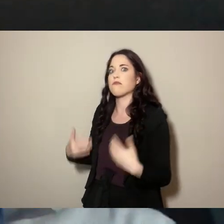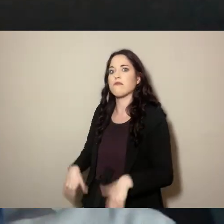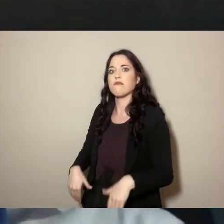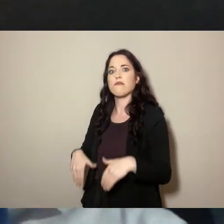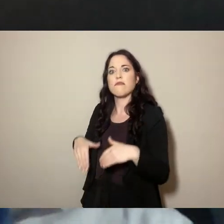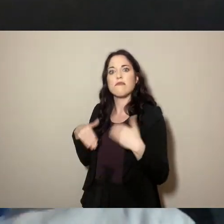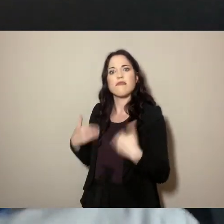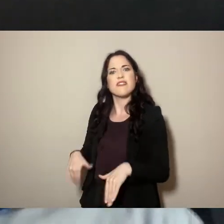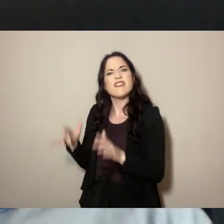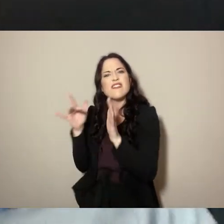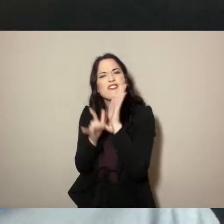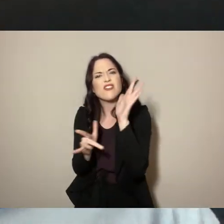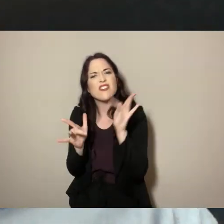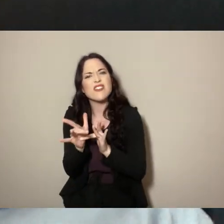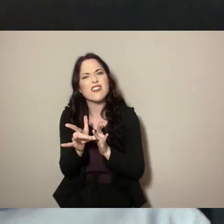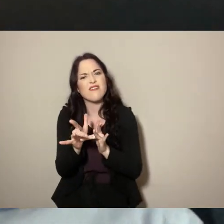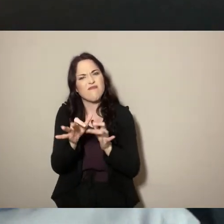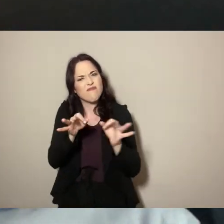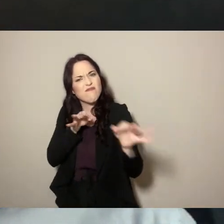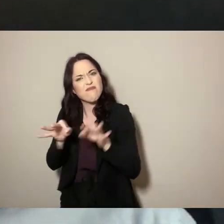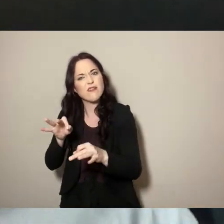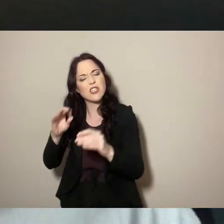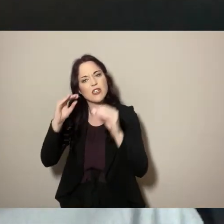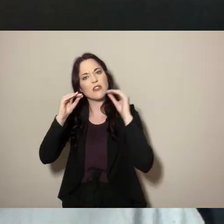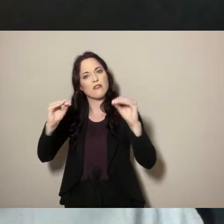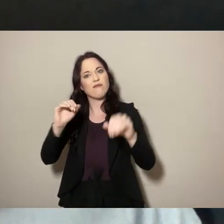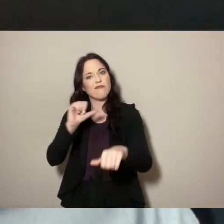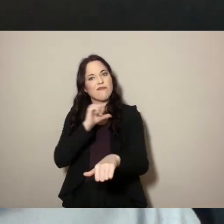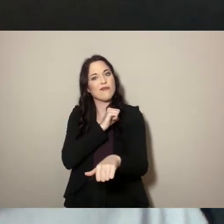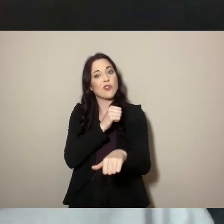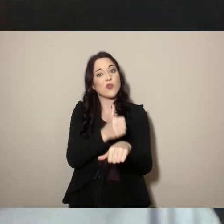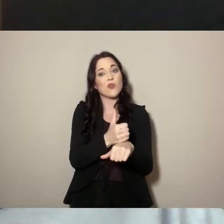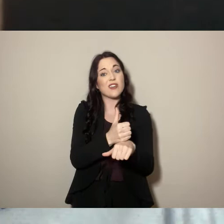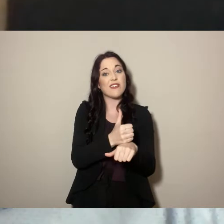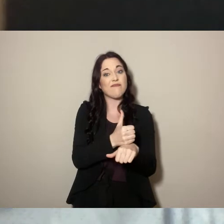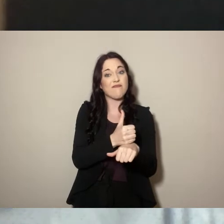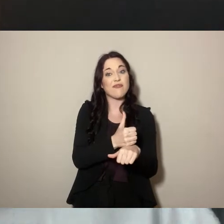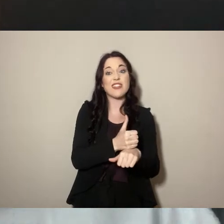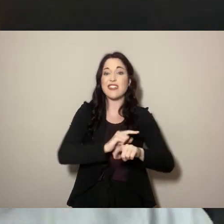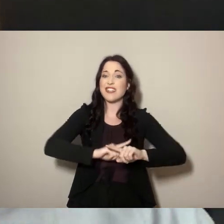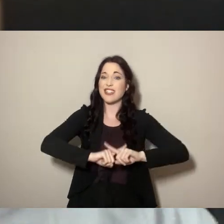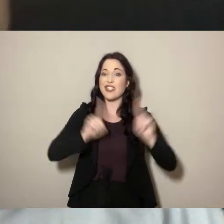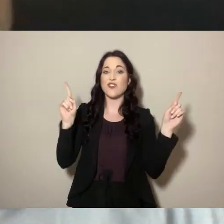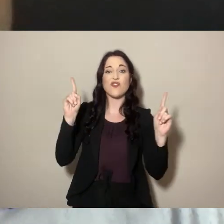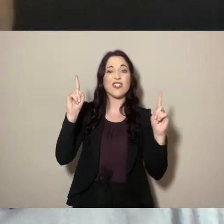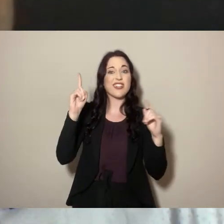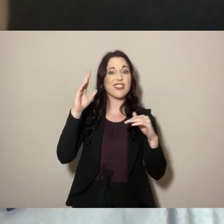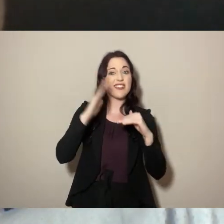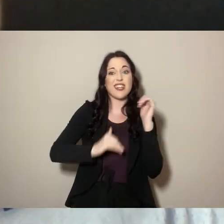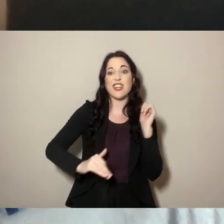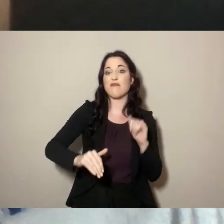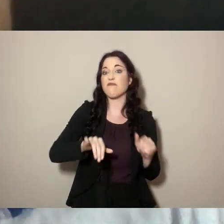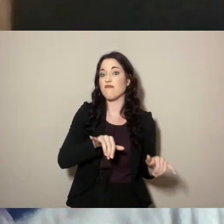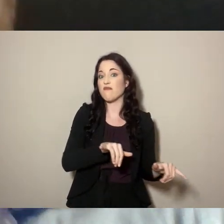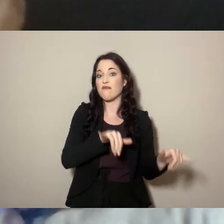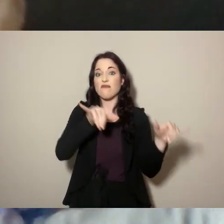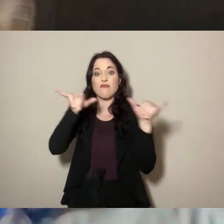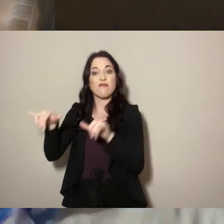because he taught with authority that was unlike the religious leaders, the religious scholars.